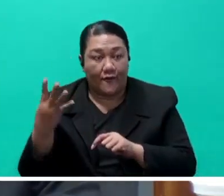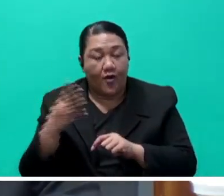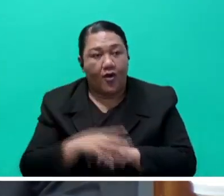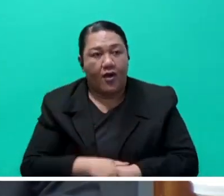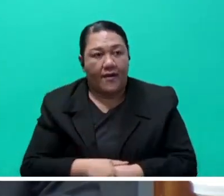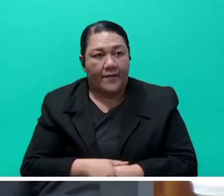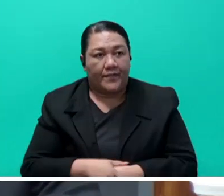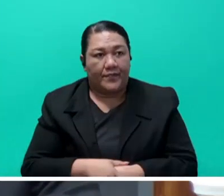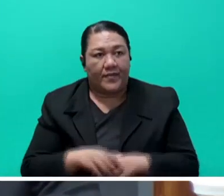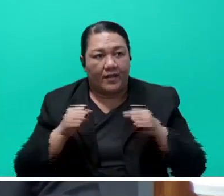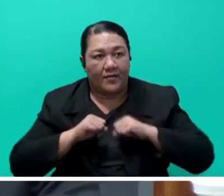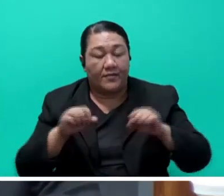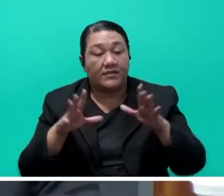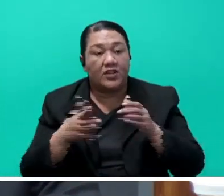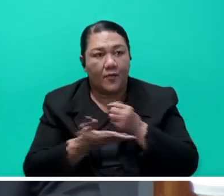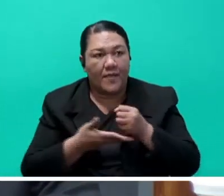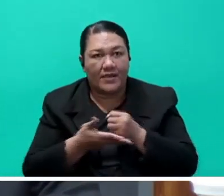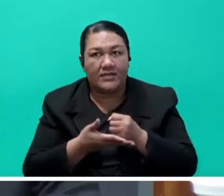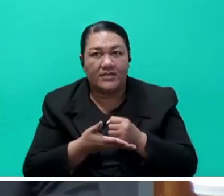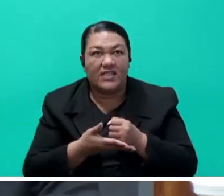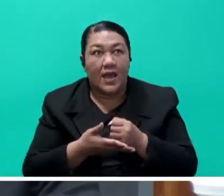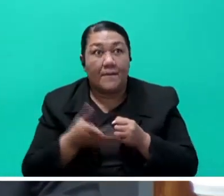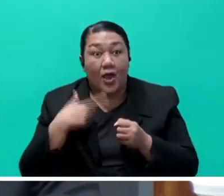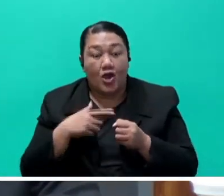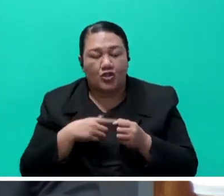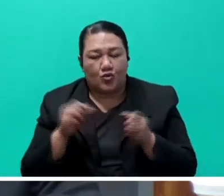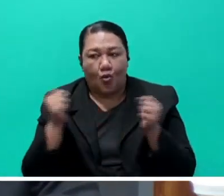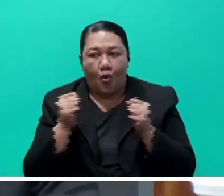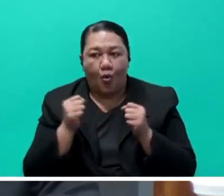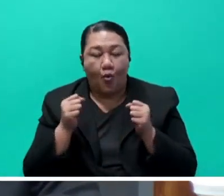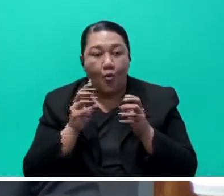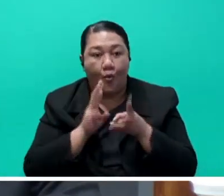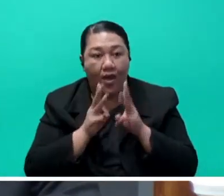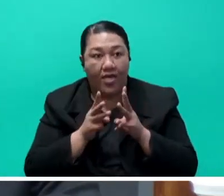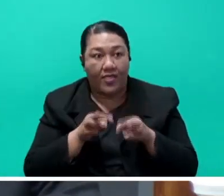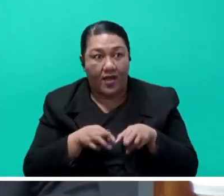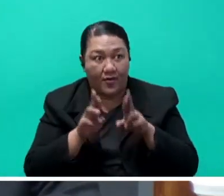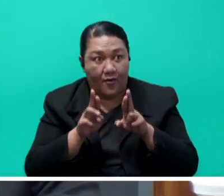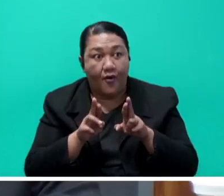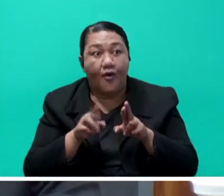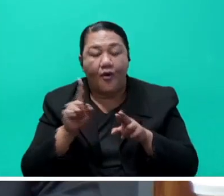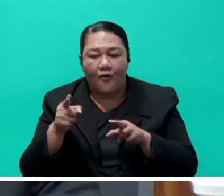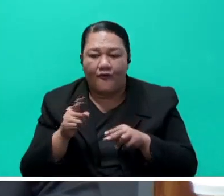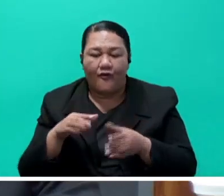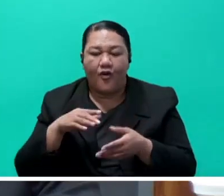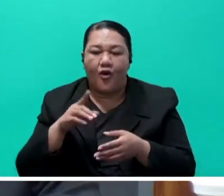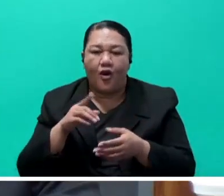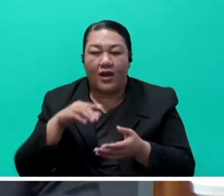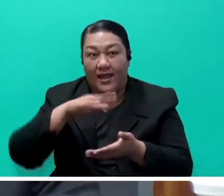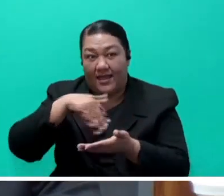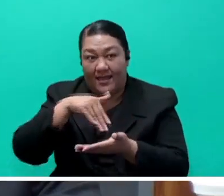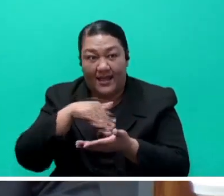provision of basic all-weather road access for the mentioned villages, schools, health centers,